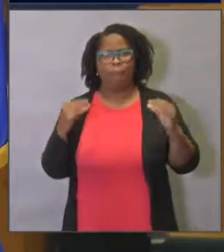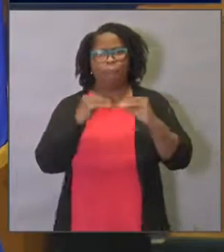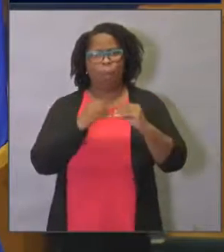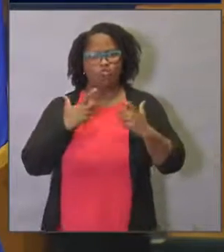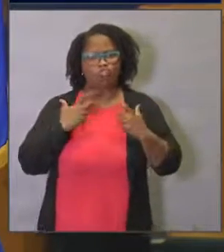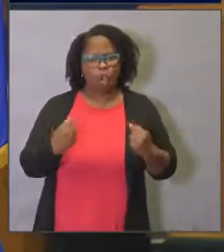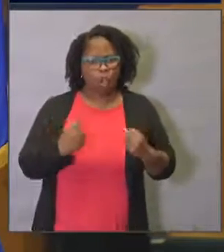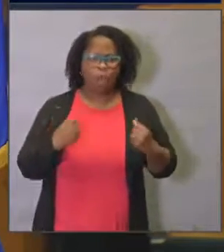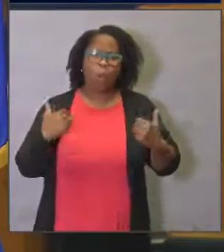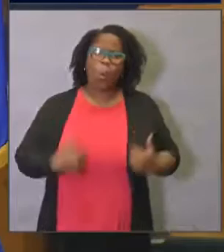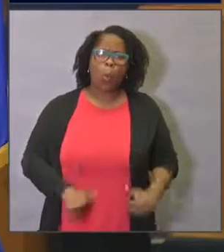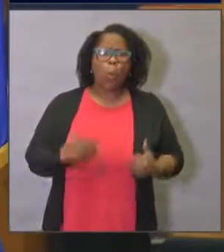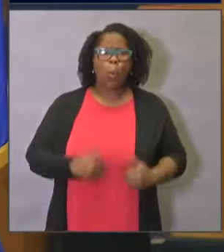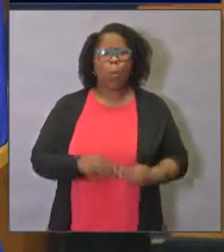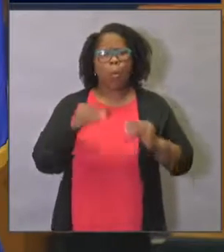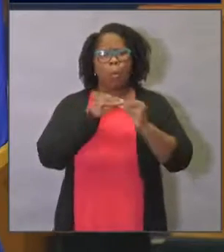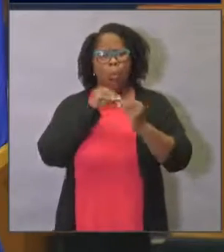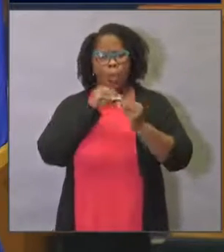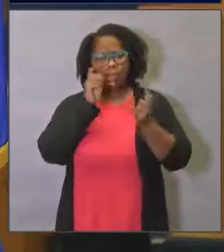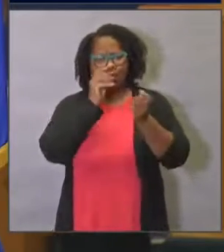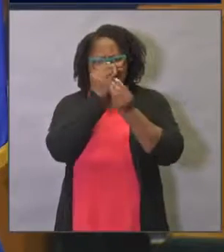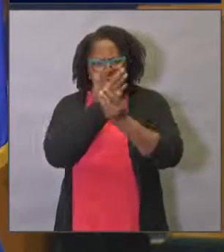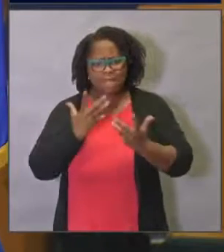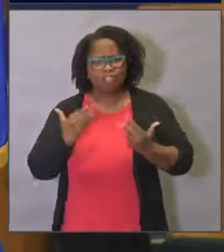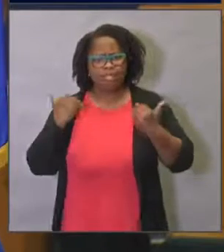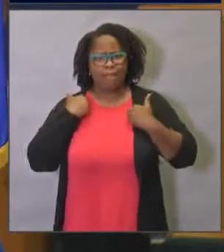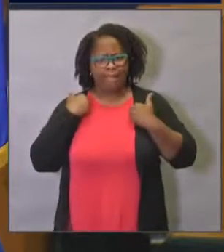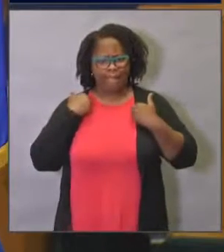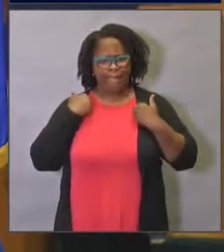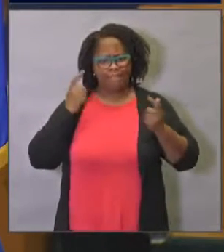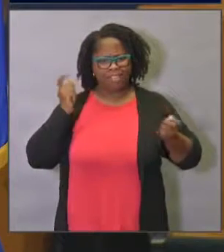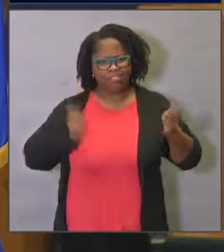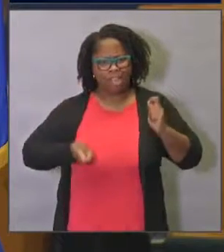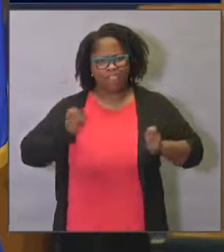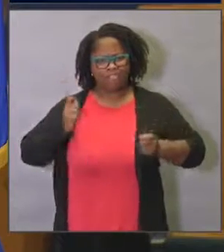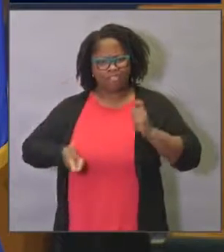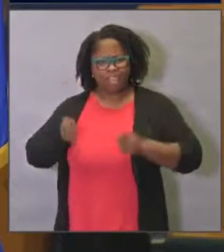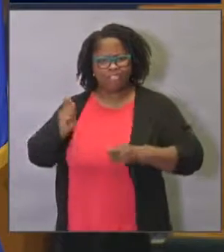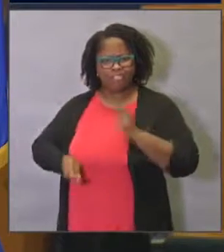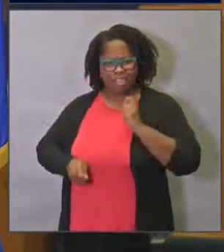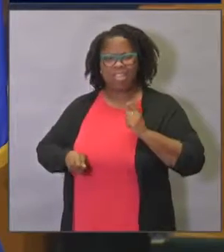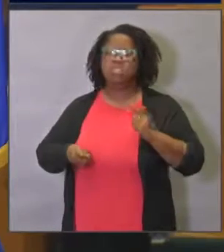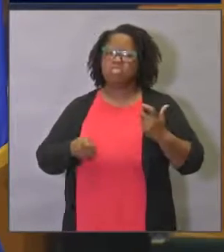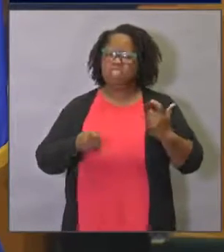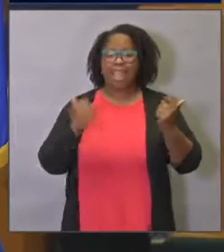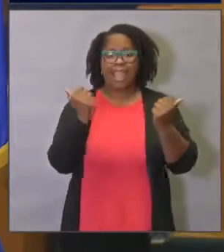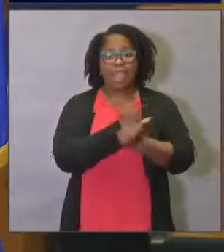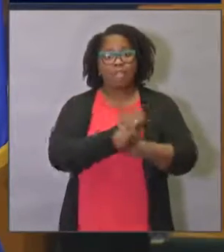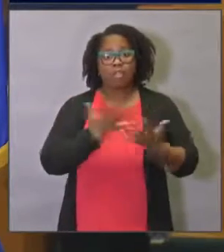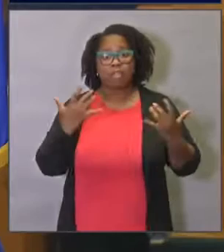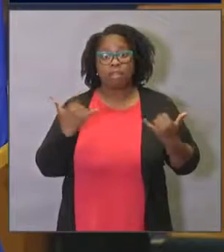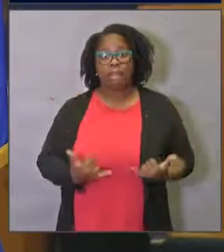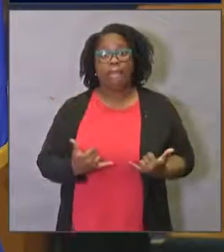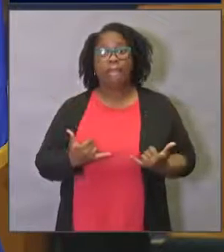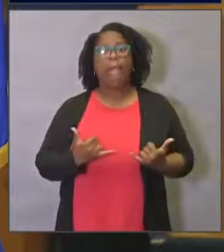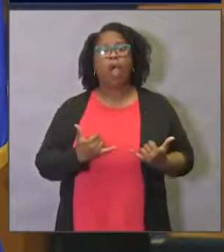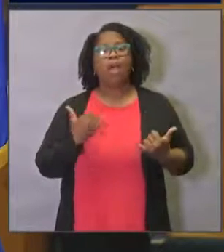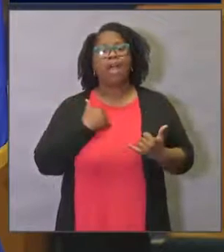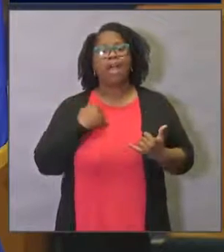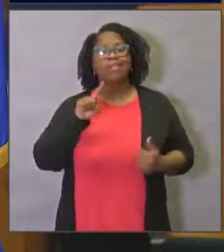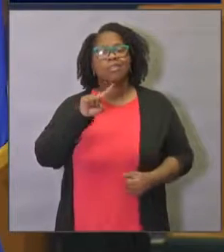more information. We've made a lot of changes. Everything at the SNFs, at the skilled nursing facilities now is run in